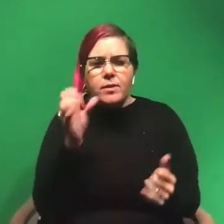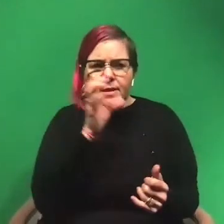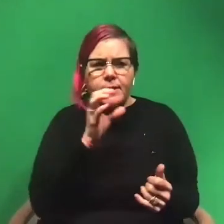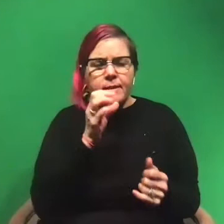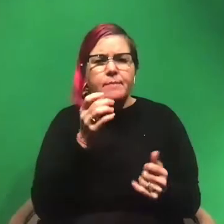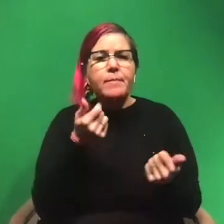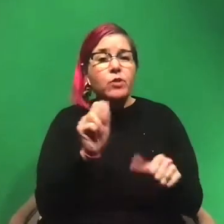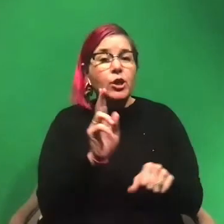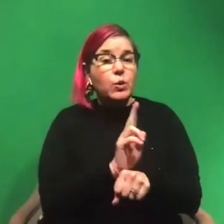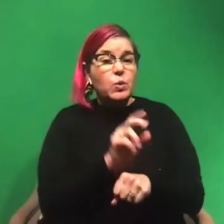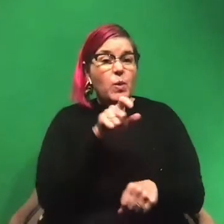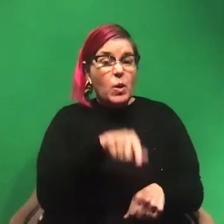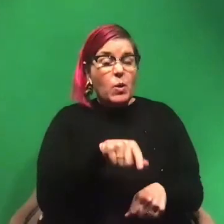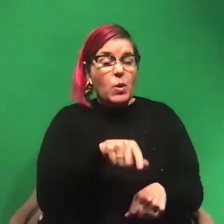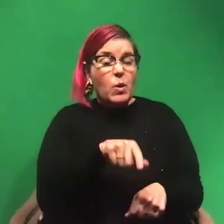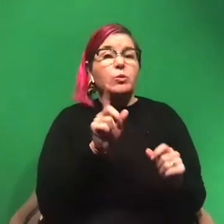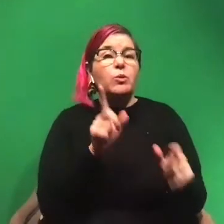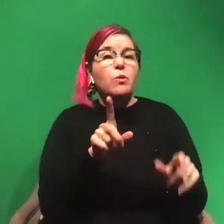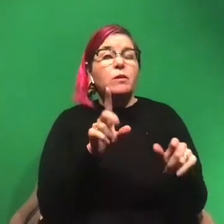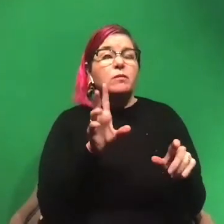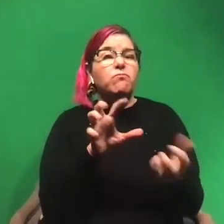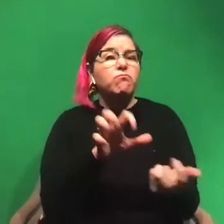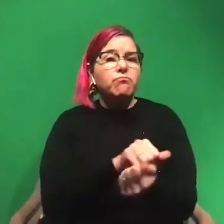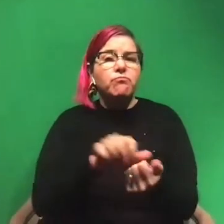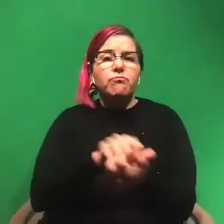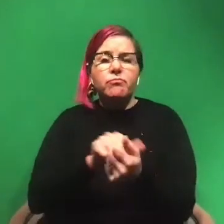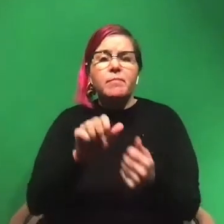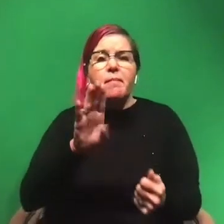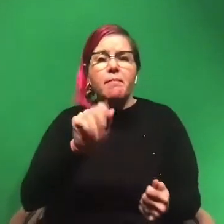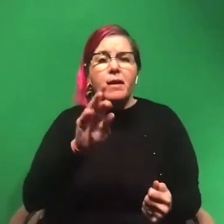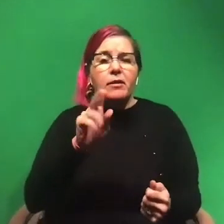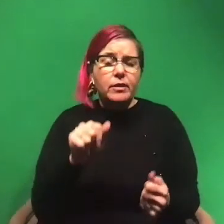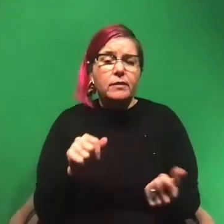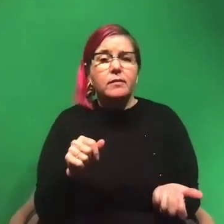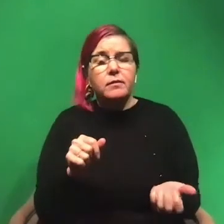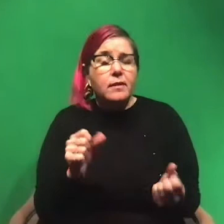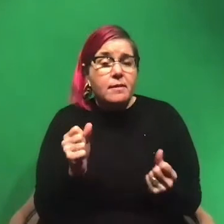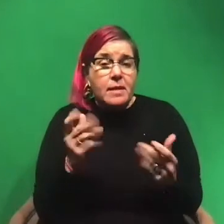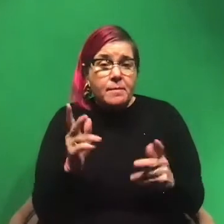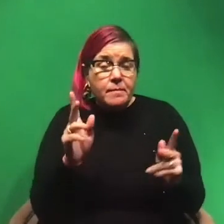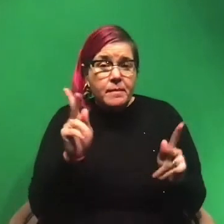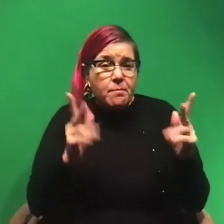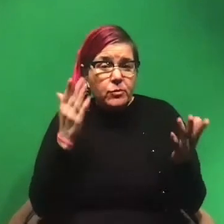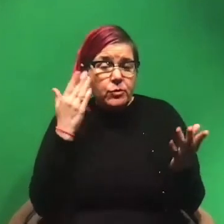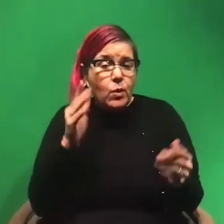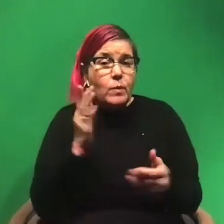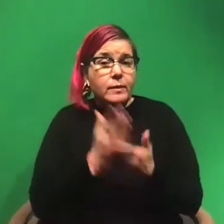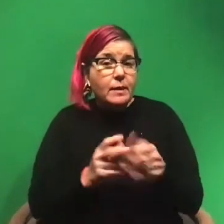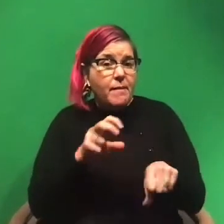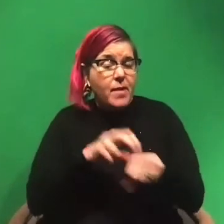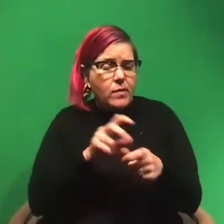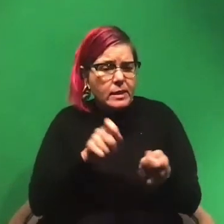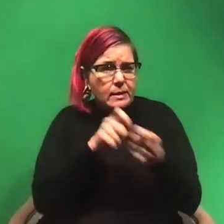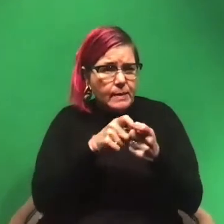these phages to go and destroy bacteria. And also a lot of people don't know that some viruses are very specific